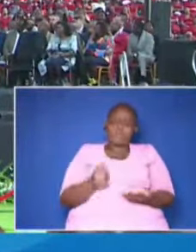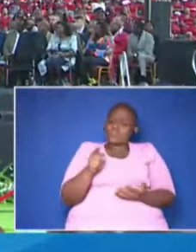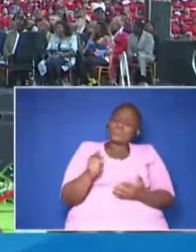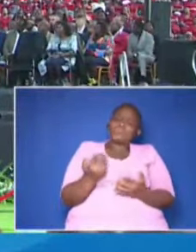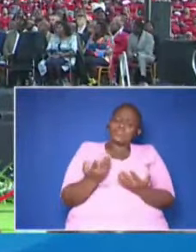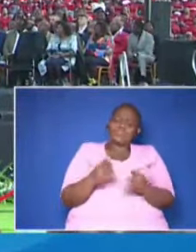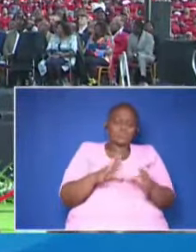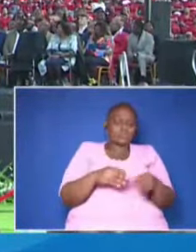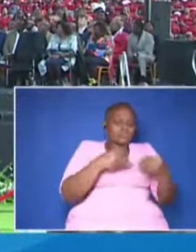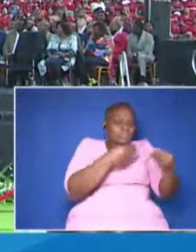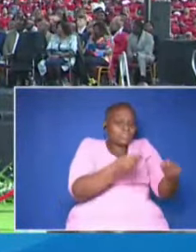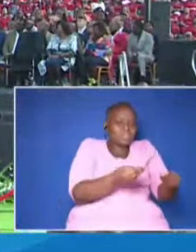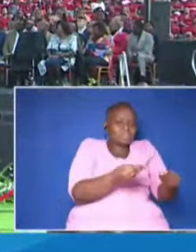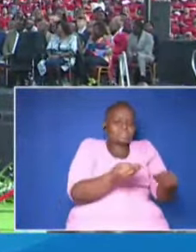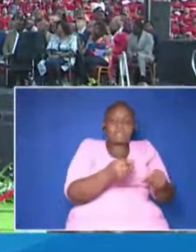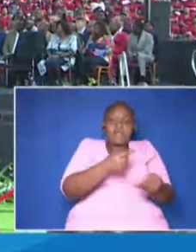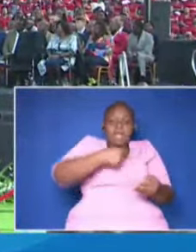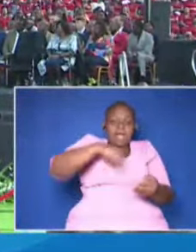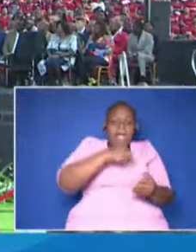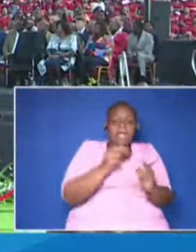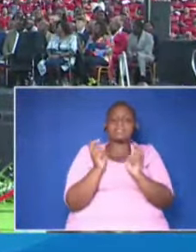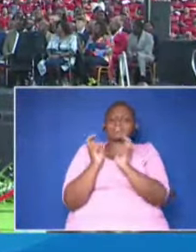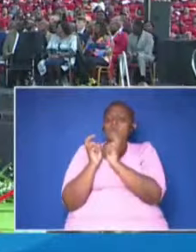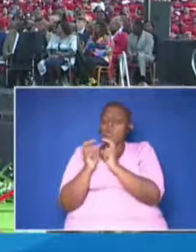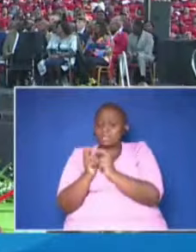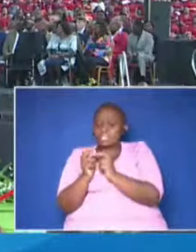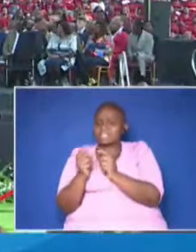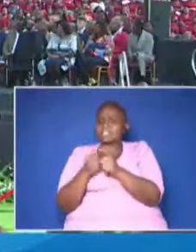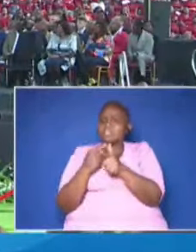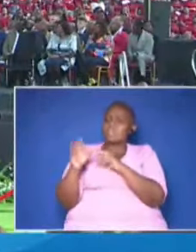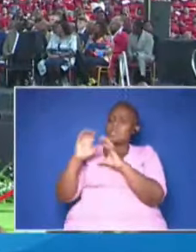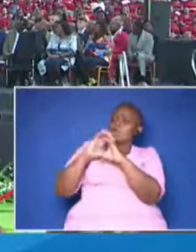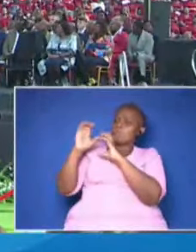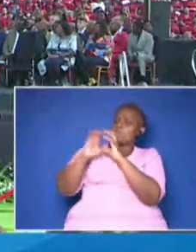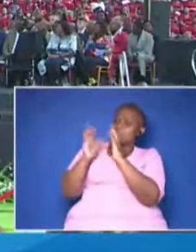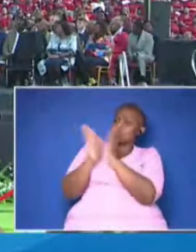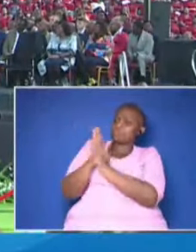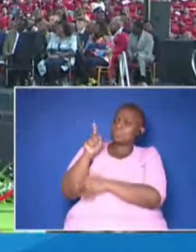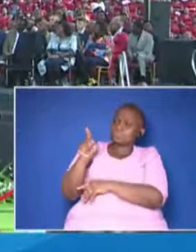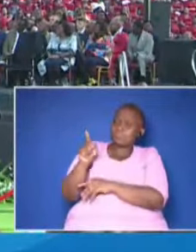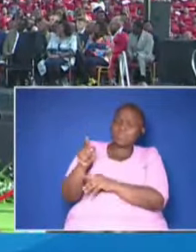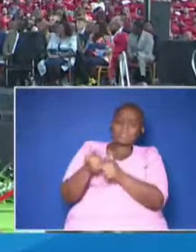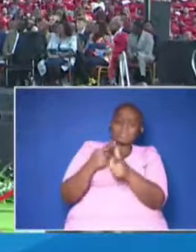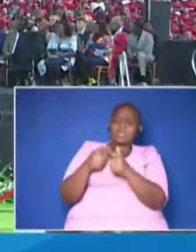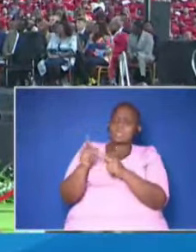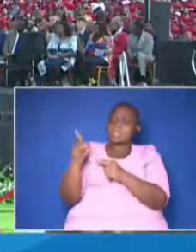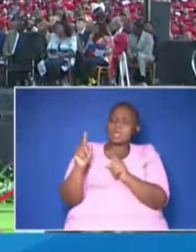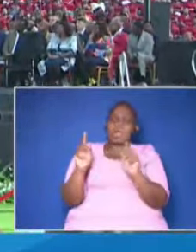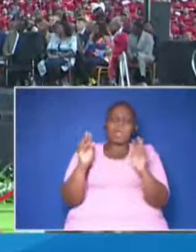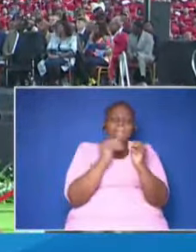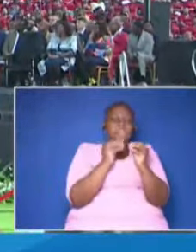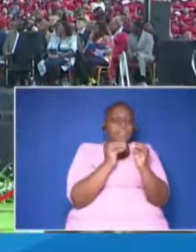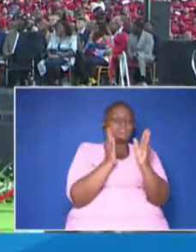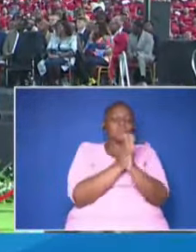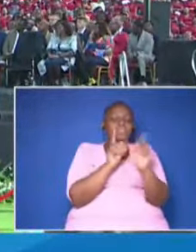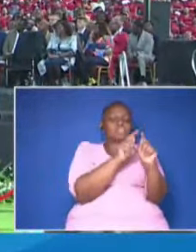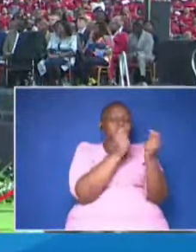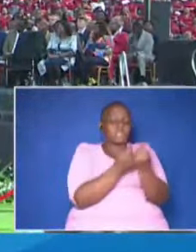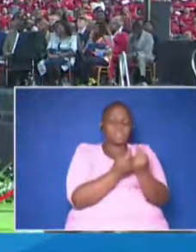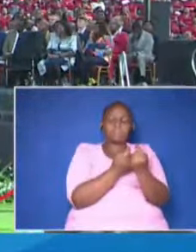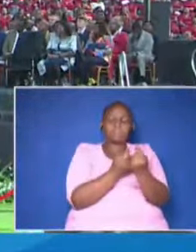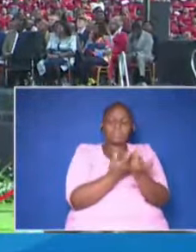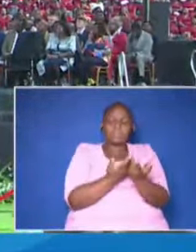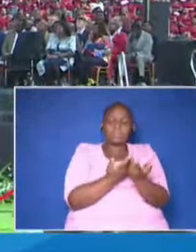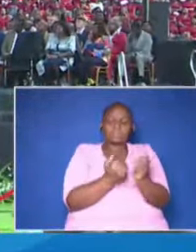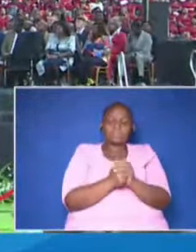the one who gave us the contacts and you talked with him and met made him to meet with the team that was led by the first